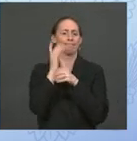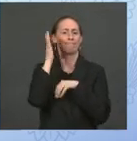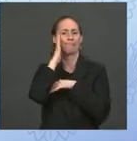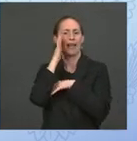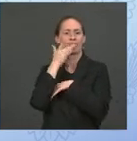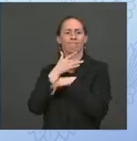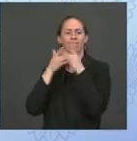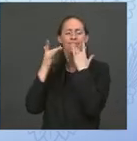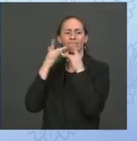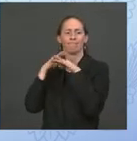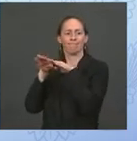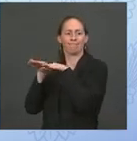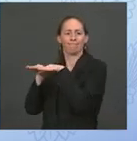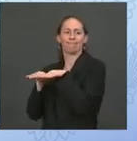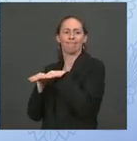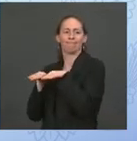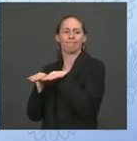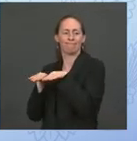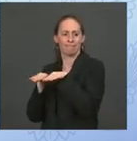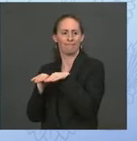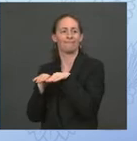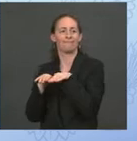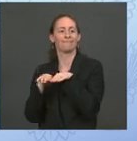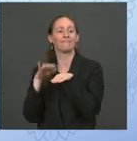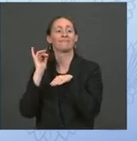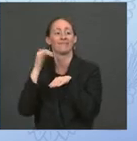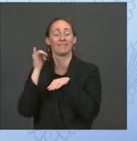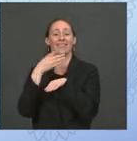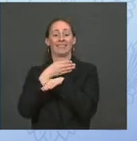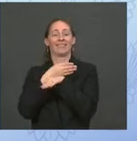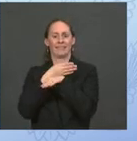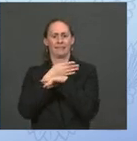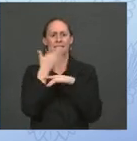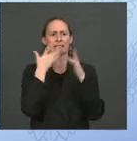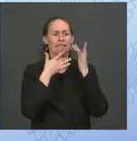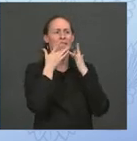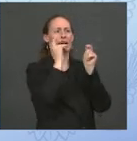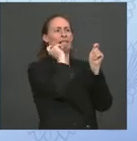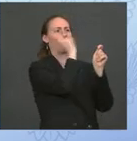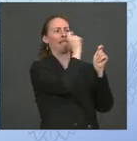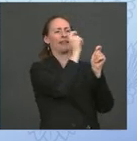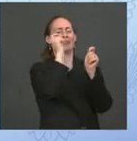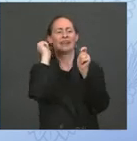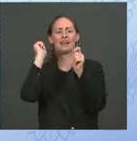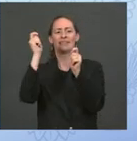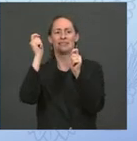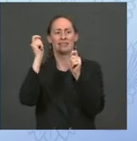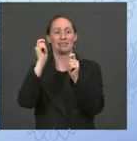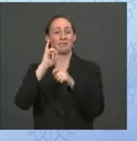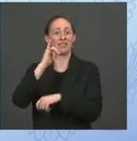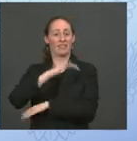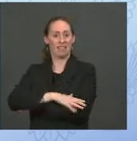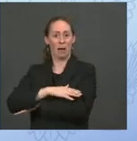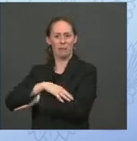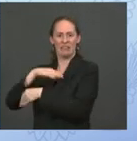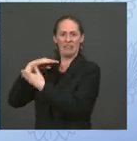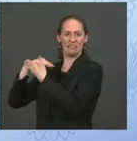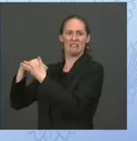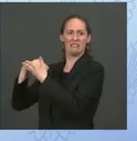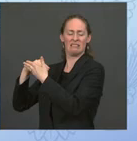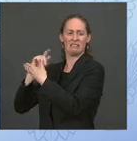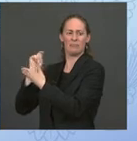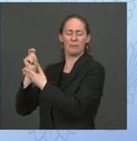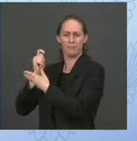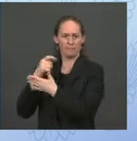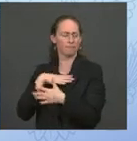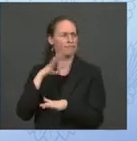to the wall and a desk nailed to the wall. And all of a sudden I hear bam, bam, bam, this banging on my door. And I